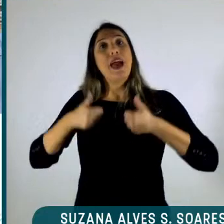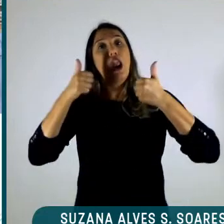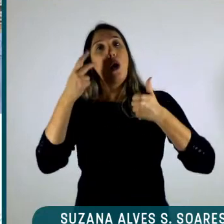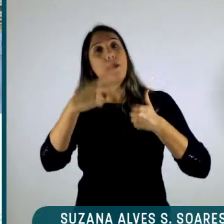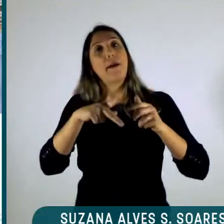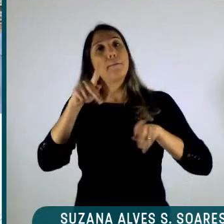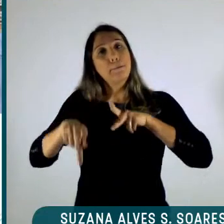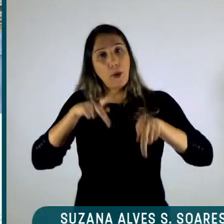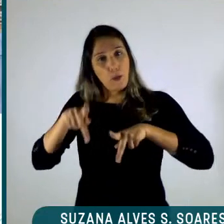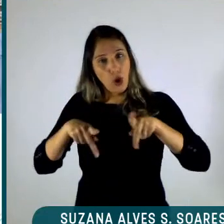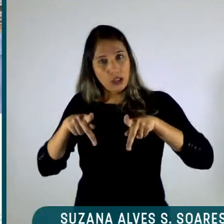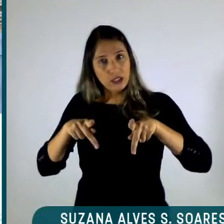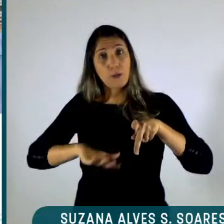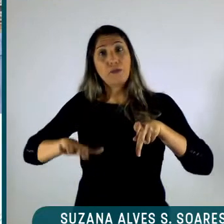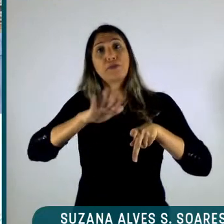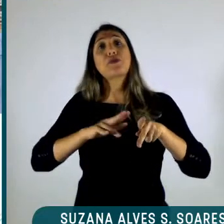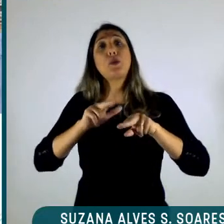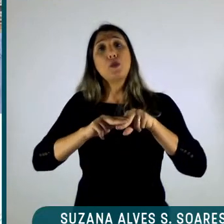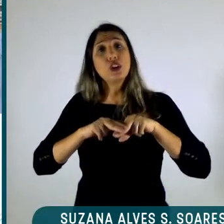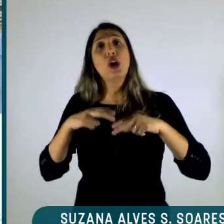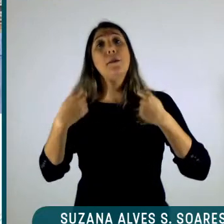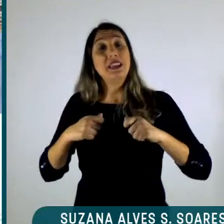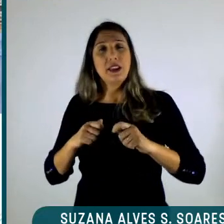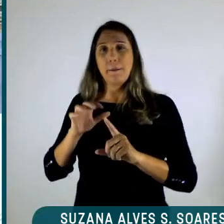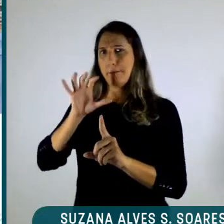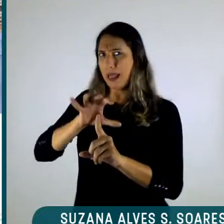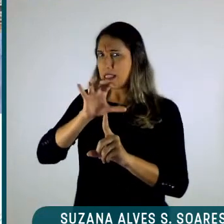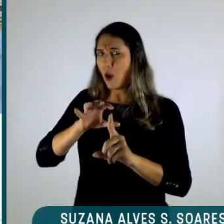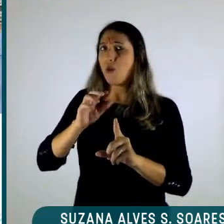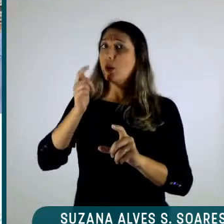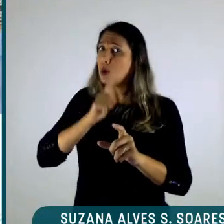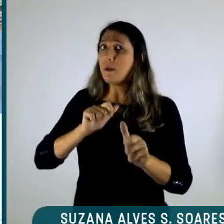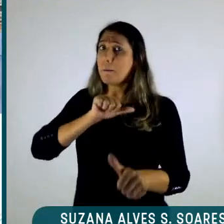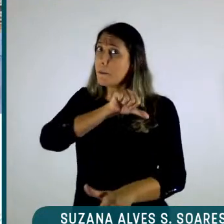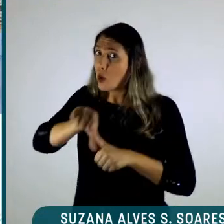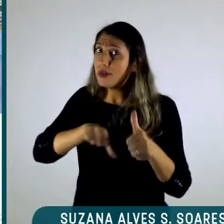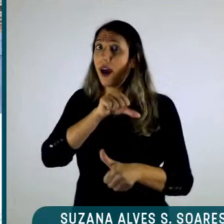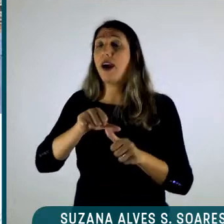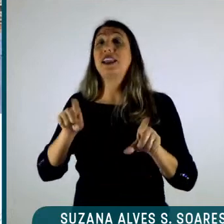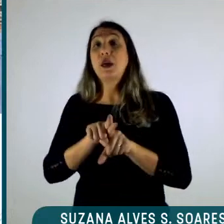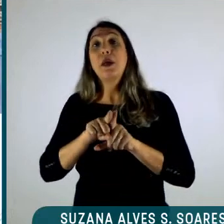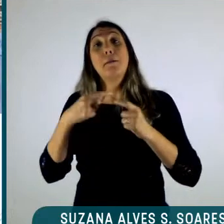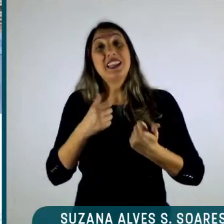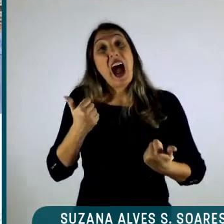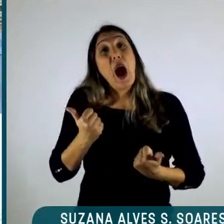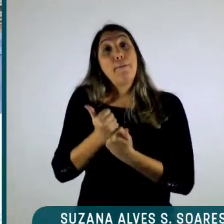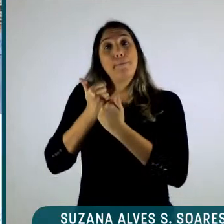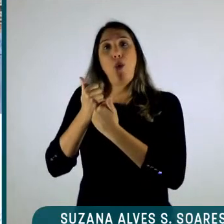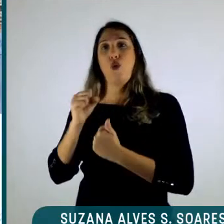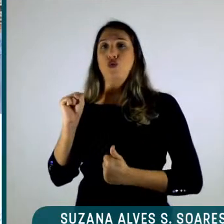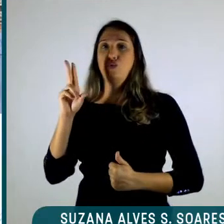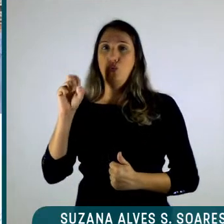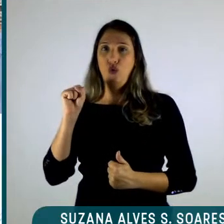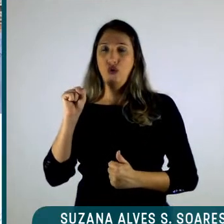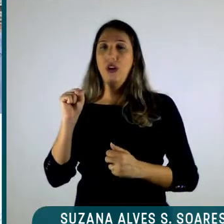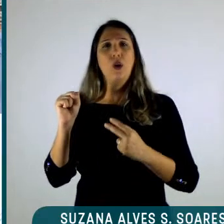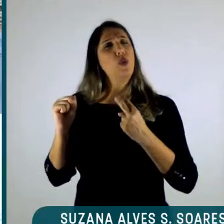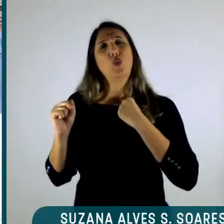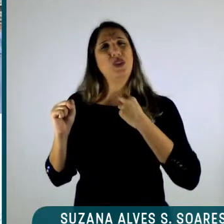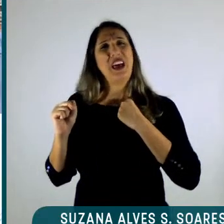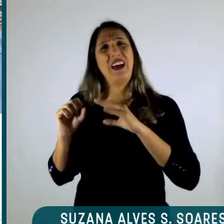of the next election, but they are thinking of the population themselves. And I think that we cannot